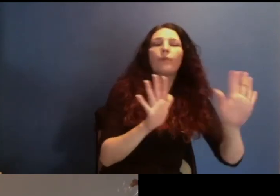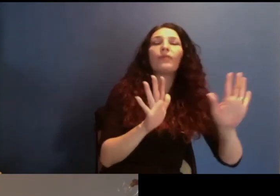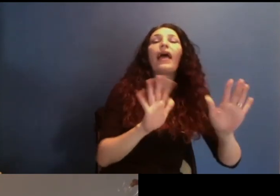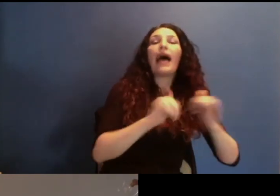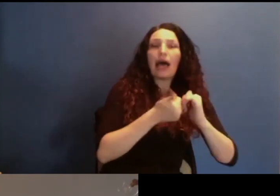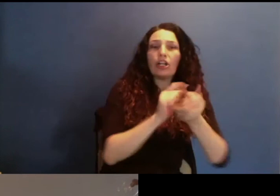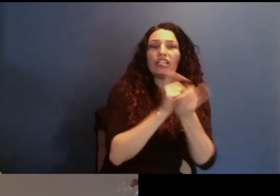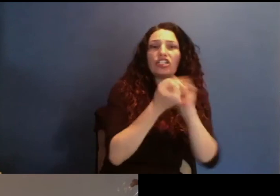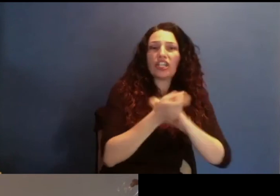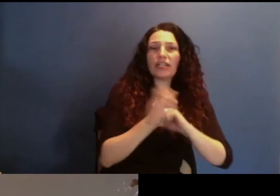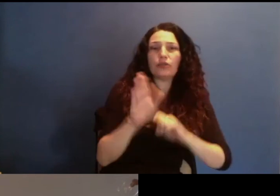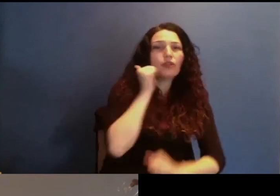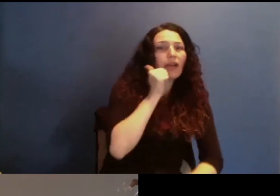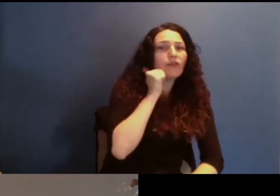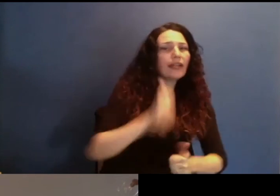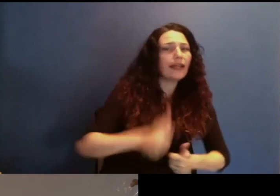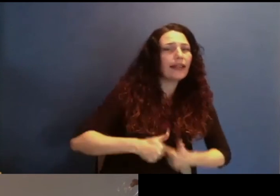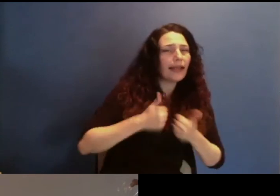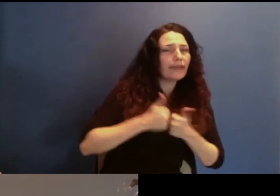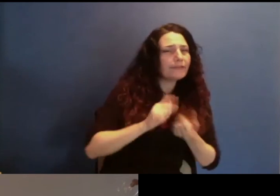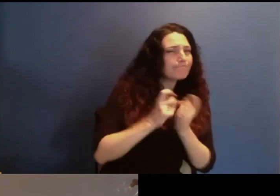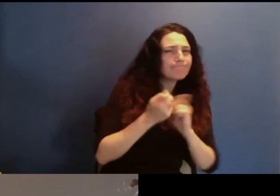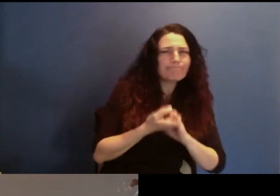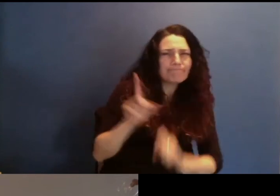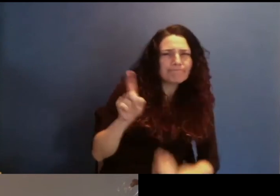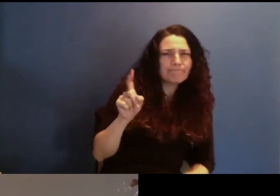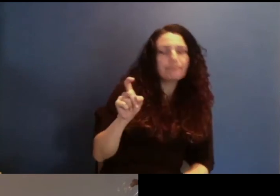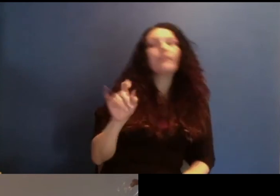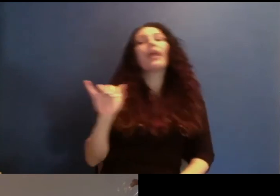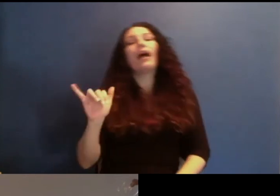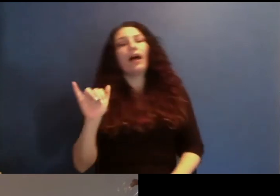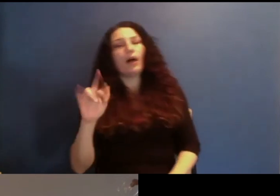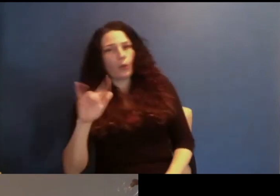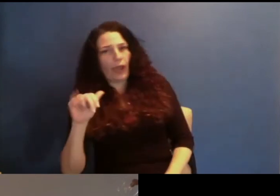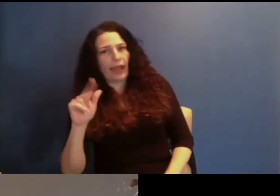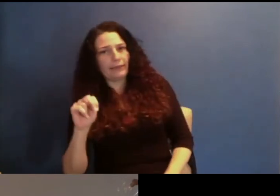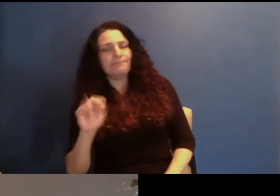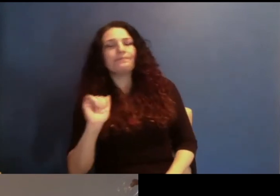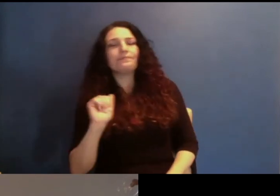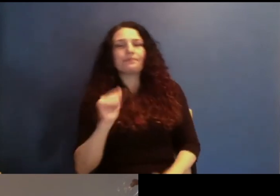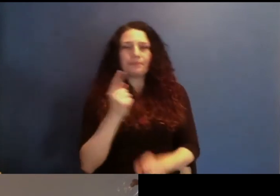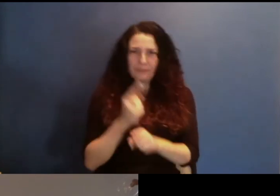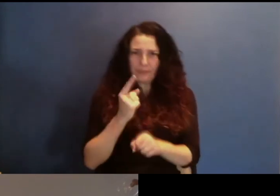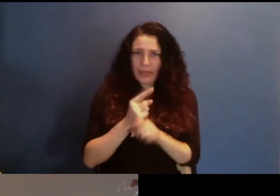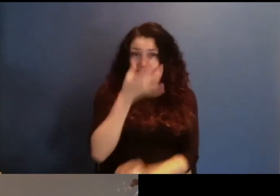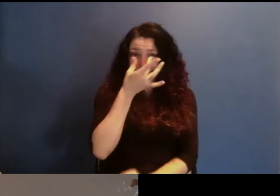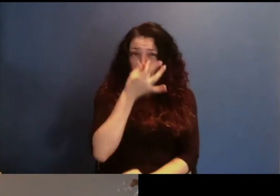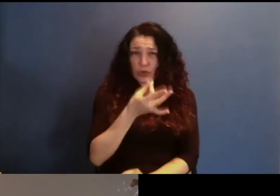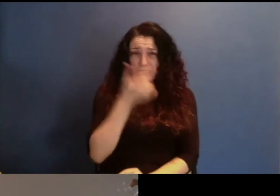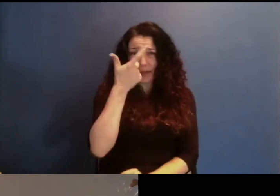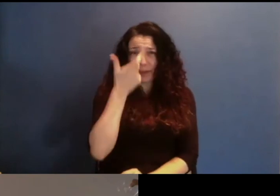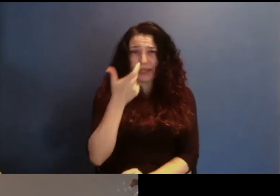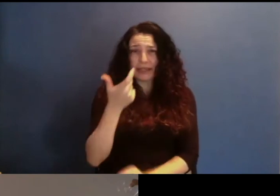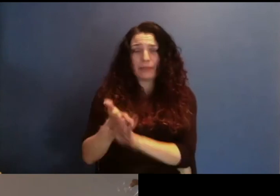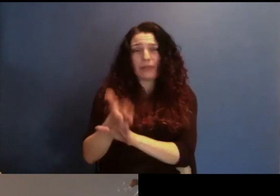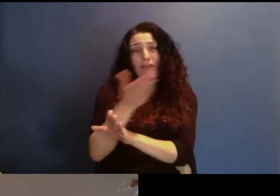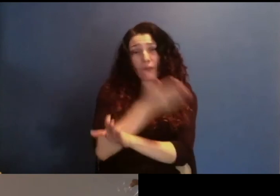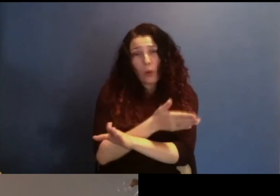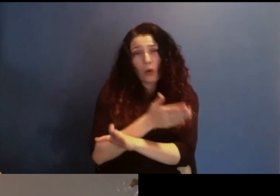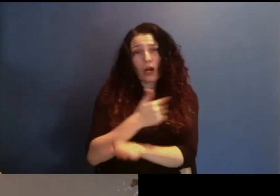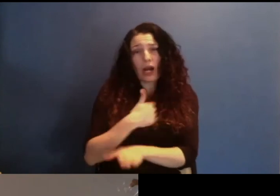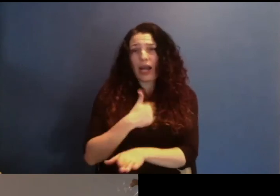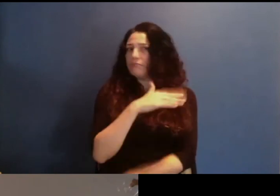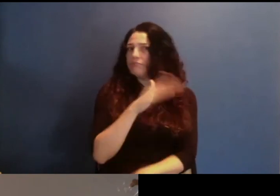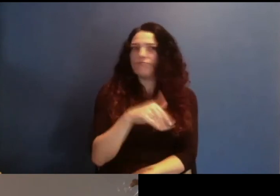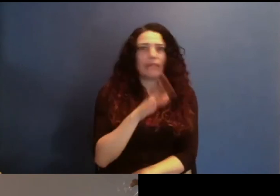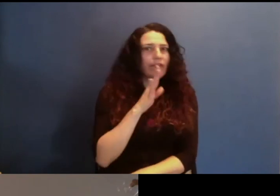life? That's Oh what it my was. God. So interesting. Well, uh, I went from someone who never talked about